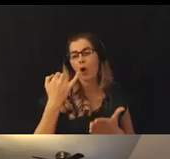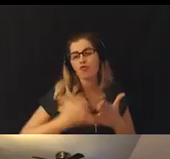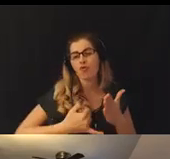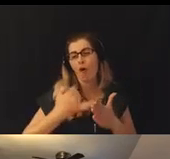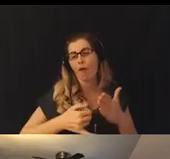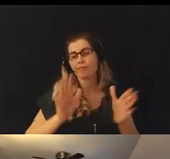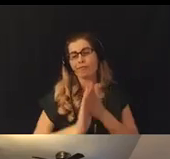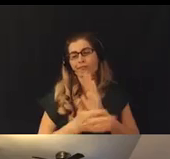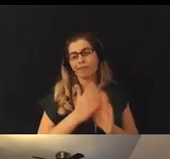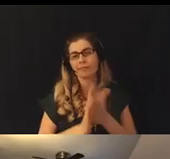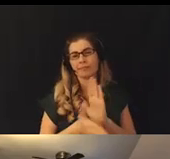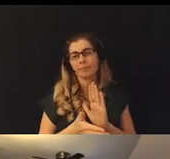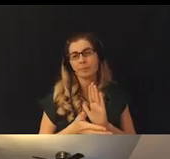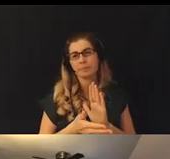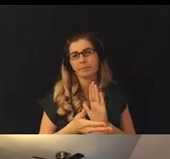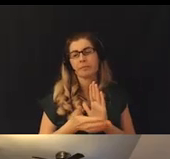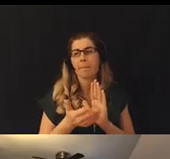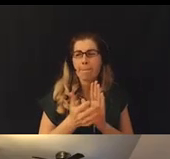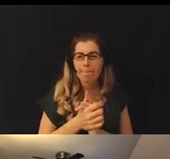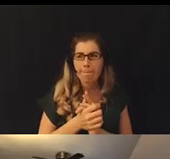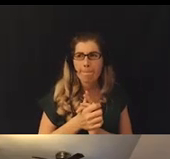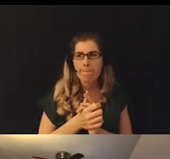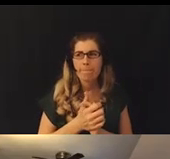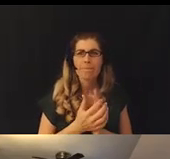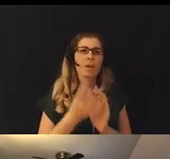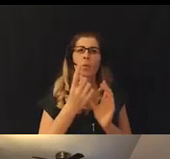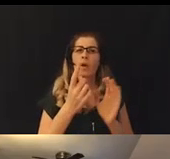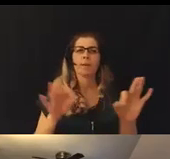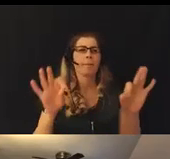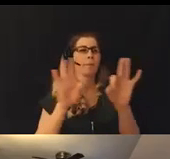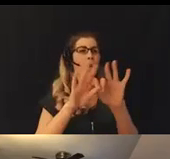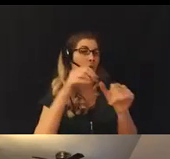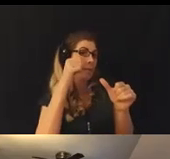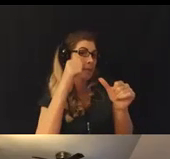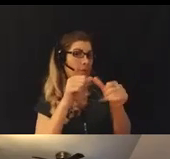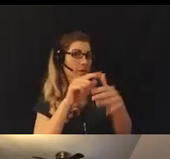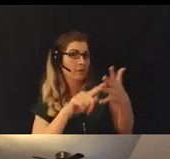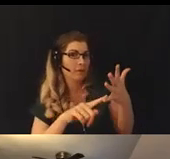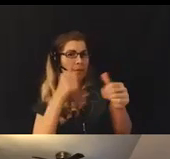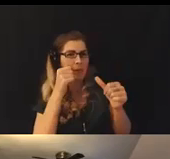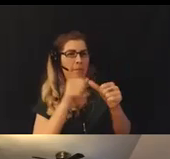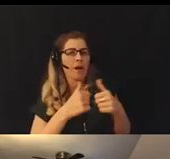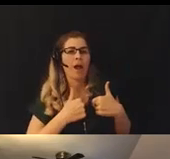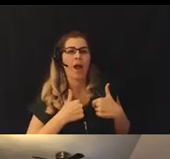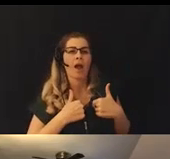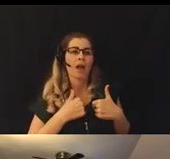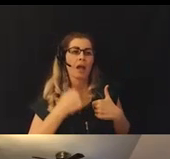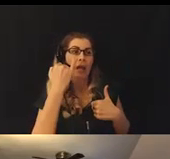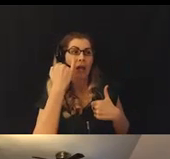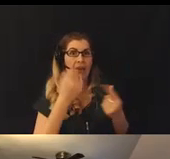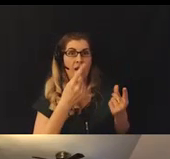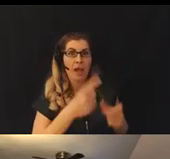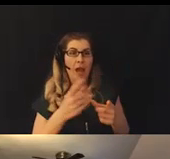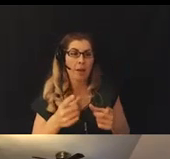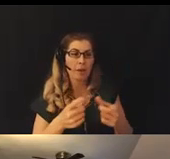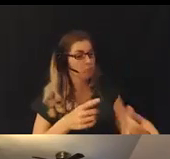think one of the most important tenets of this, right, is not to be projecting. And so if that happens, then I have to follow that,